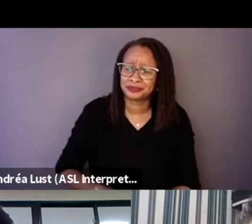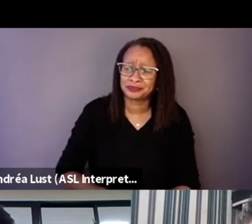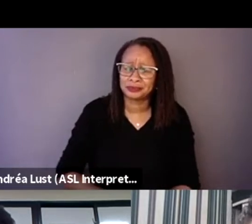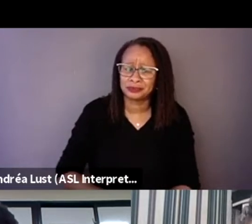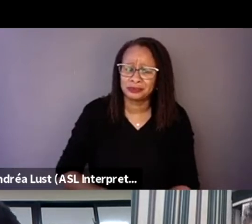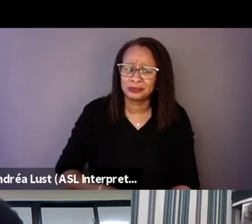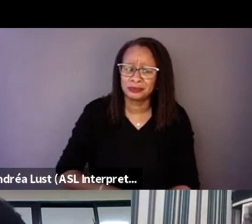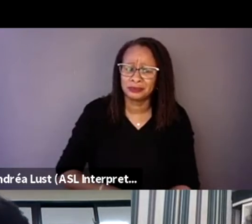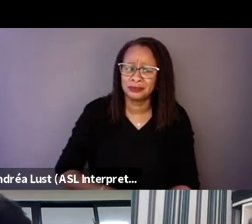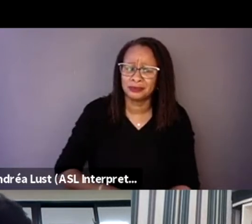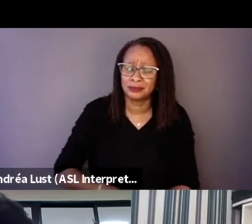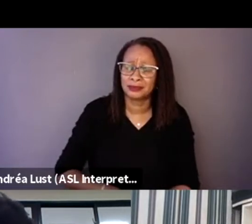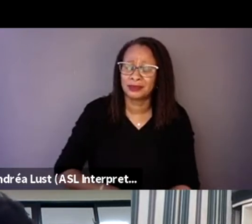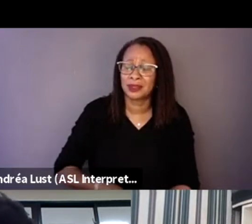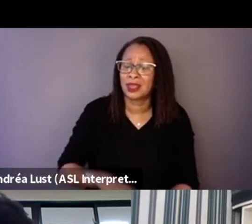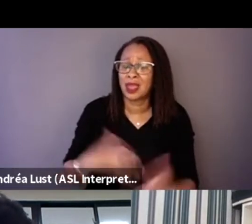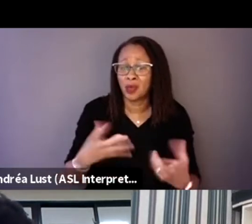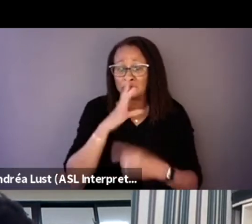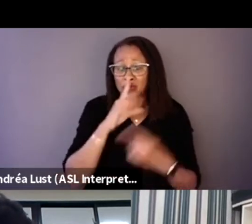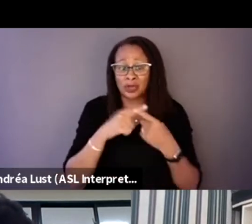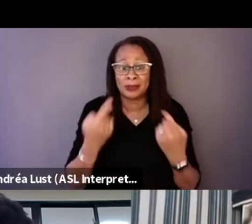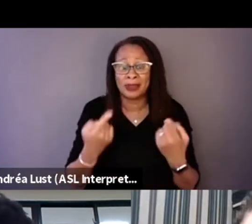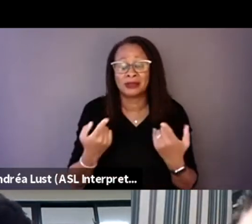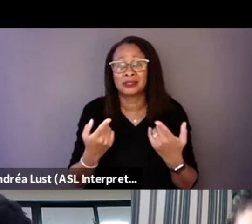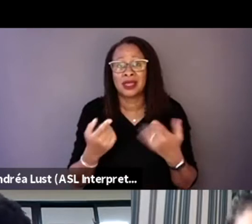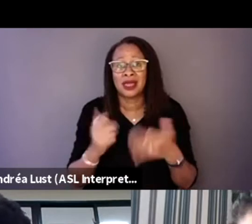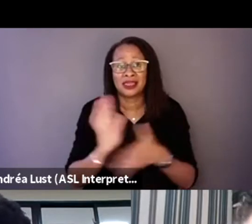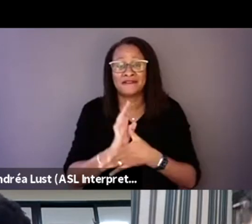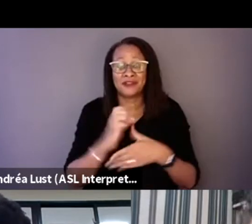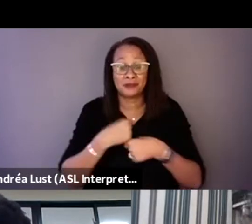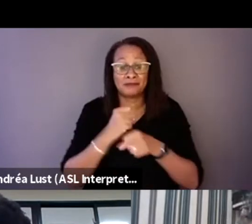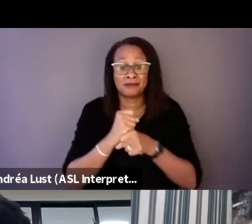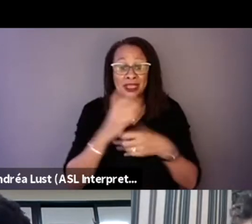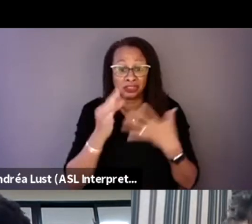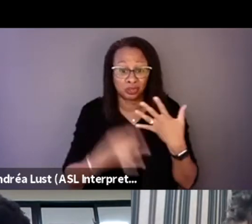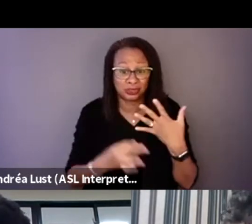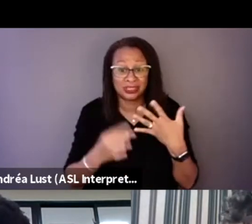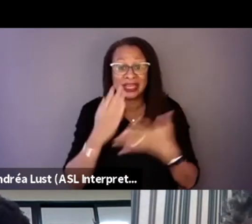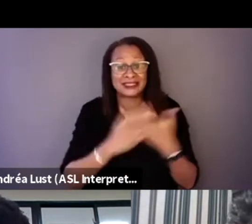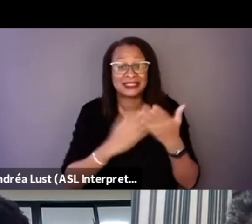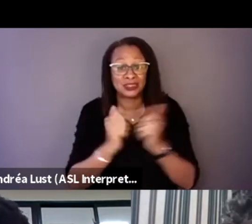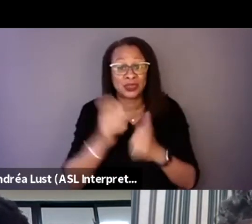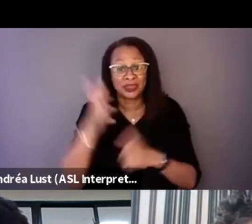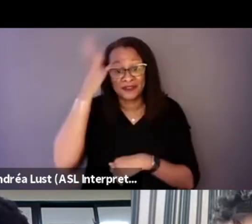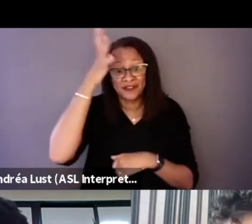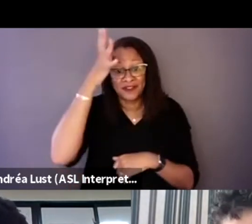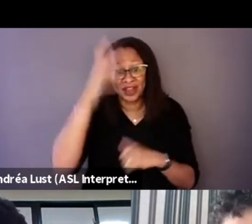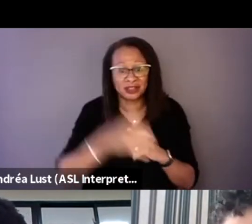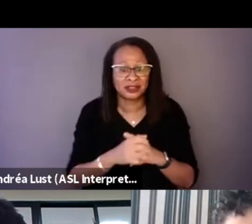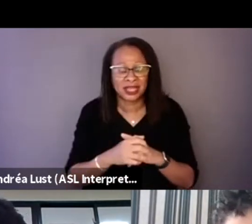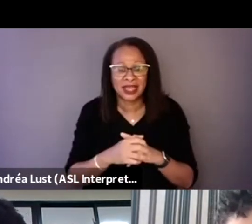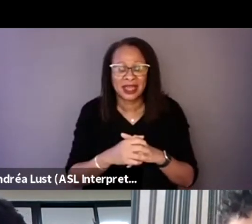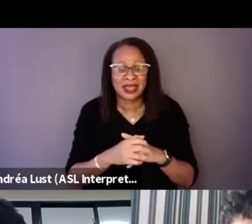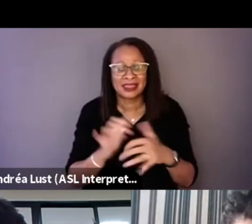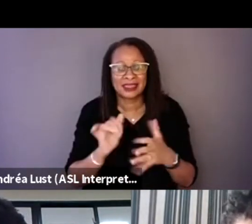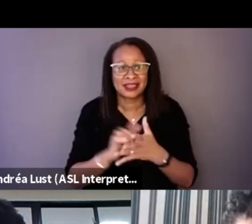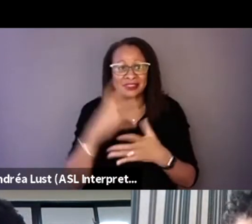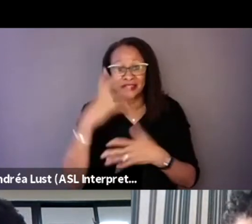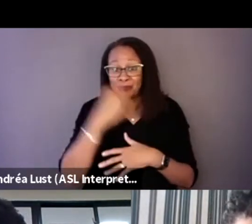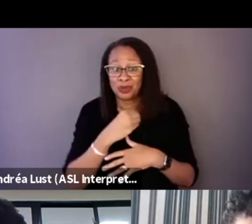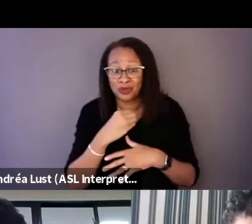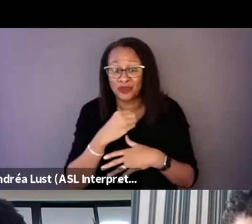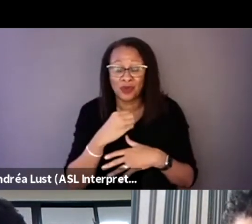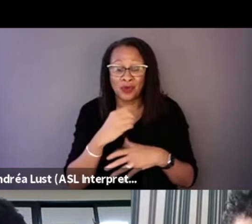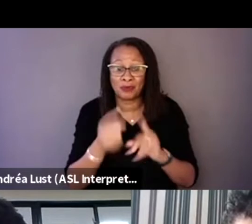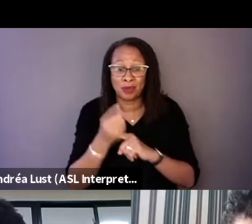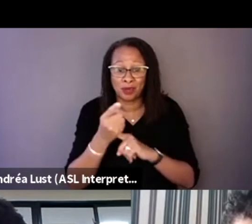telling the story, like the scenes with the father. What really stuck out to me just as kind of a beautiful coincidental moment that happens in documentaries is that